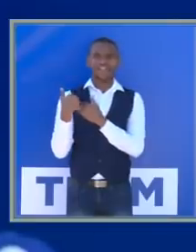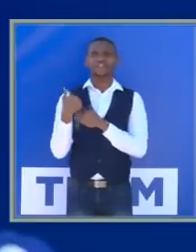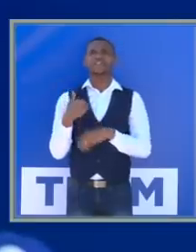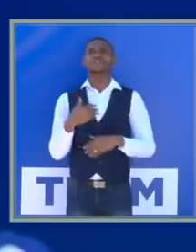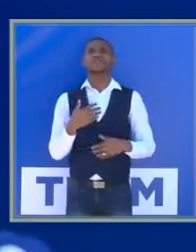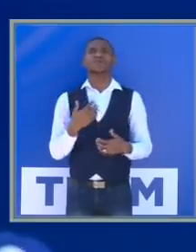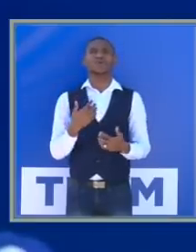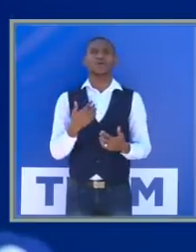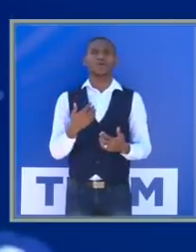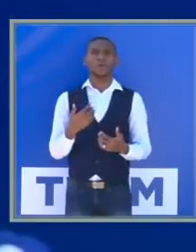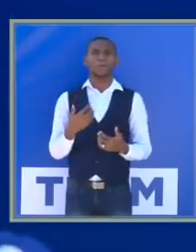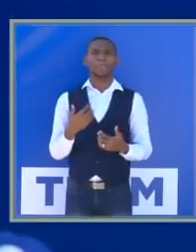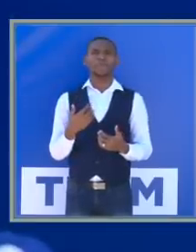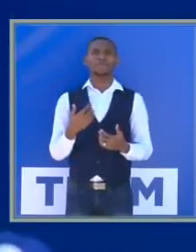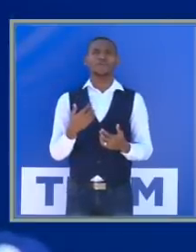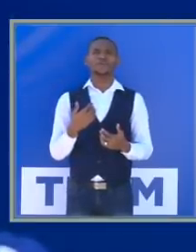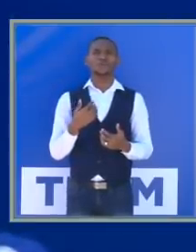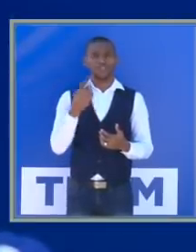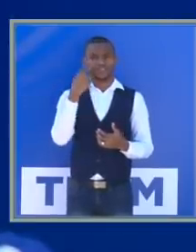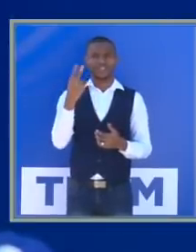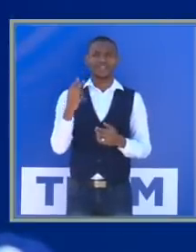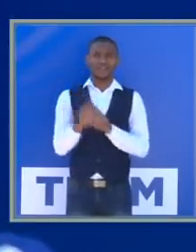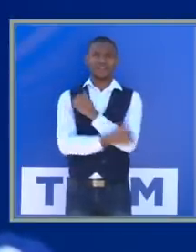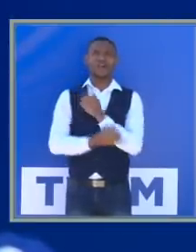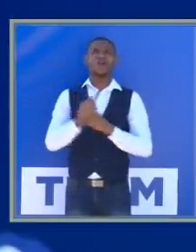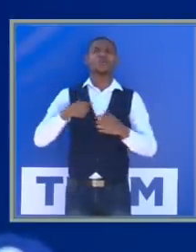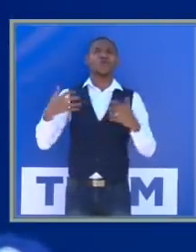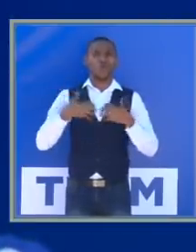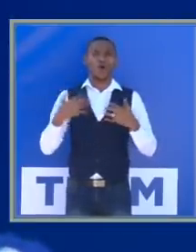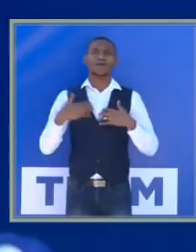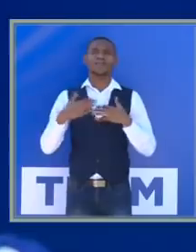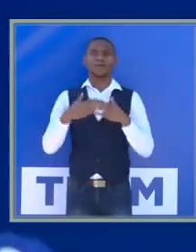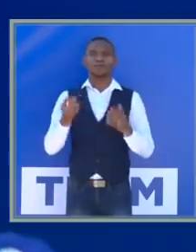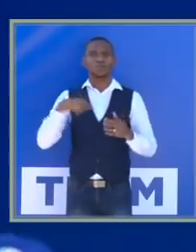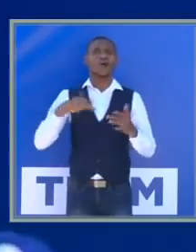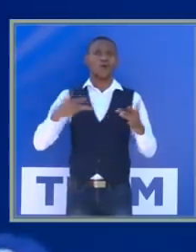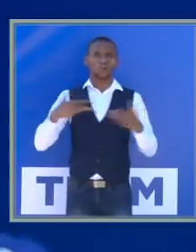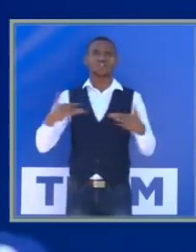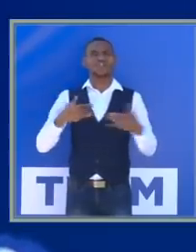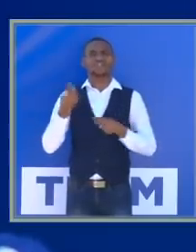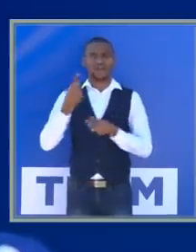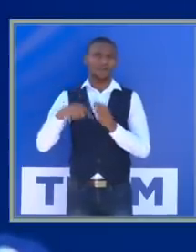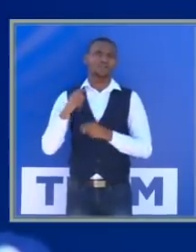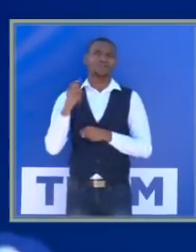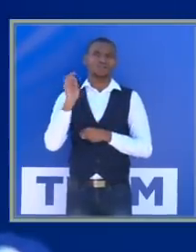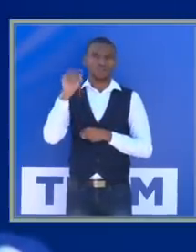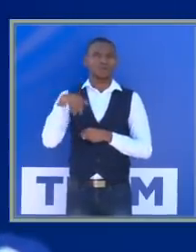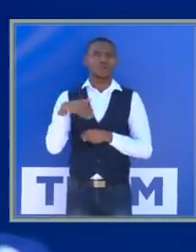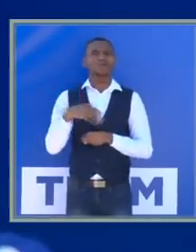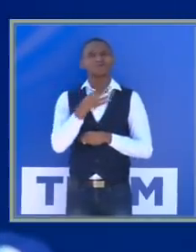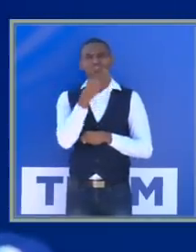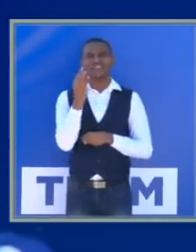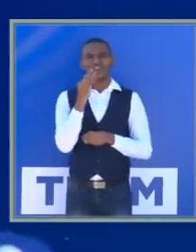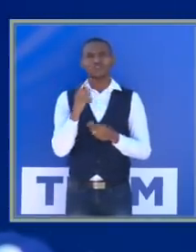feel, as a nation, we worry the most and we are concerned about tomorrow. I want to say to